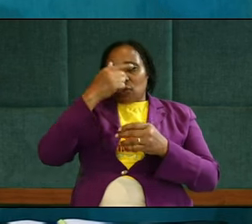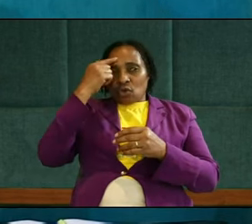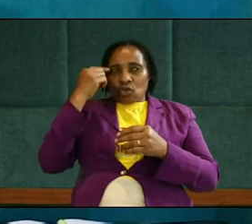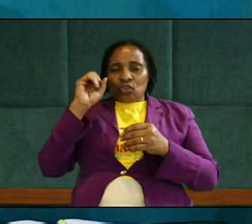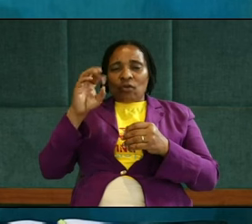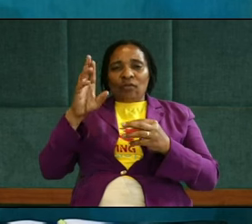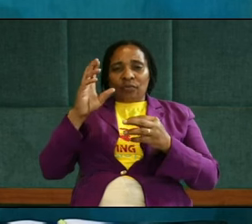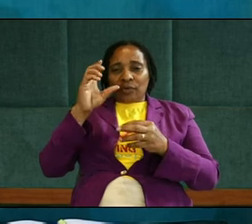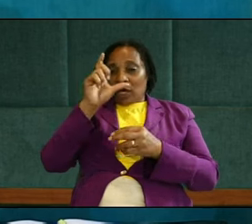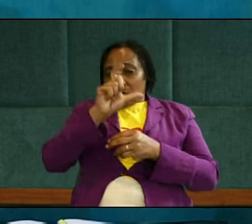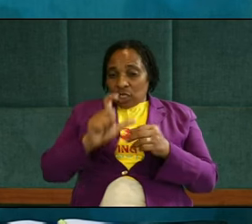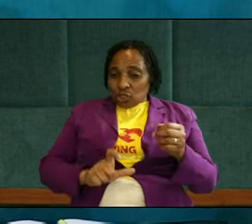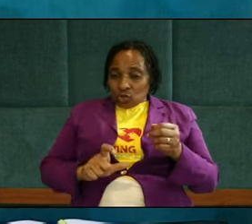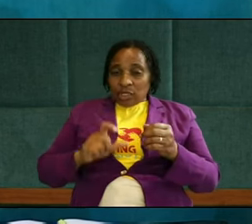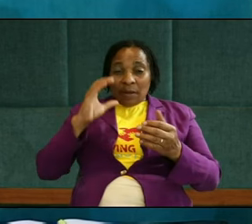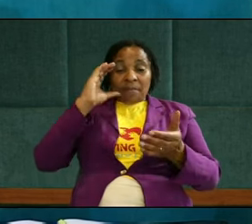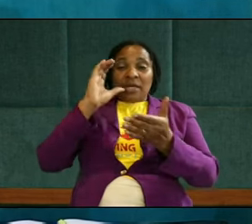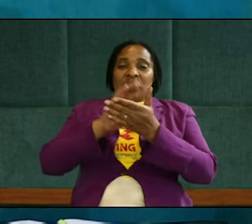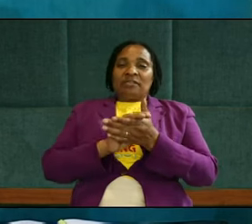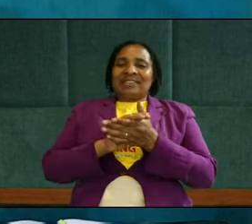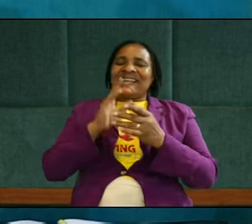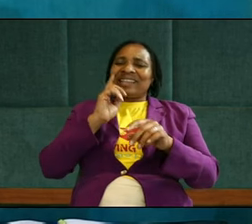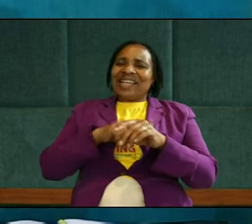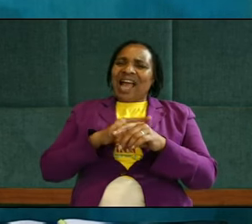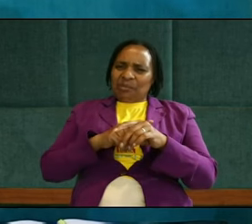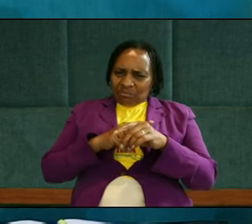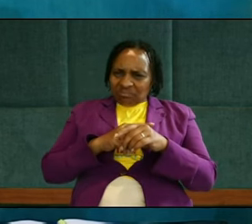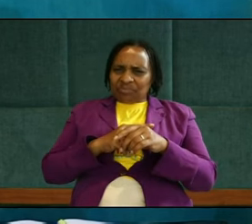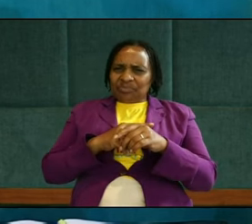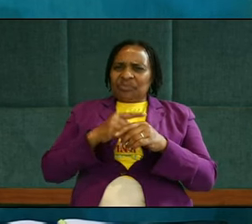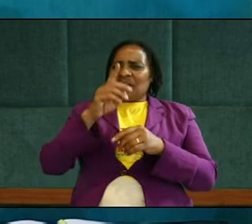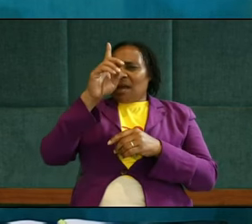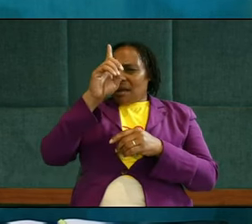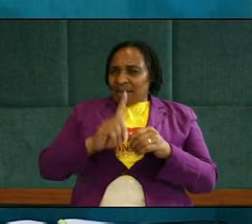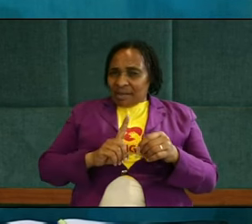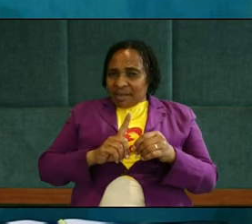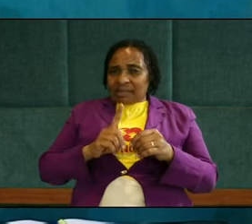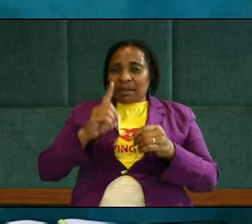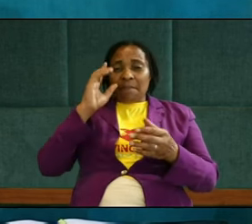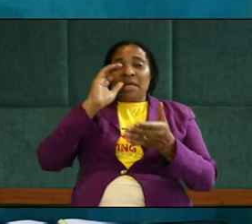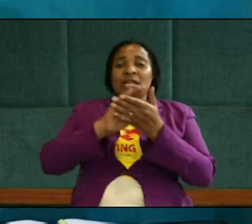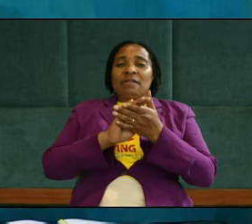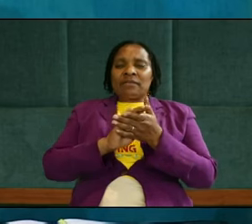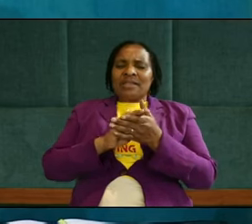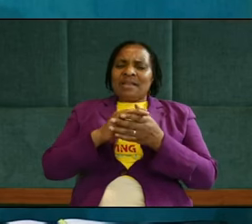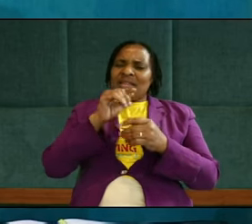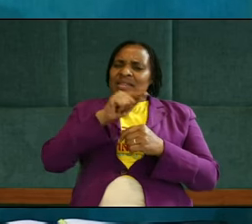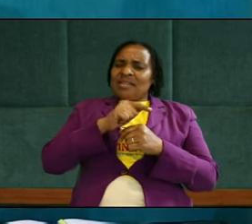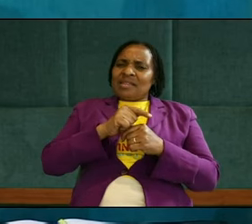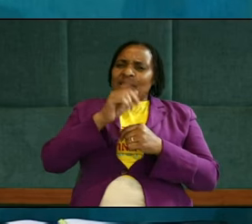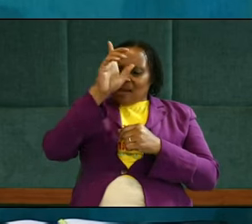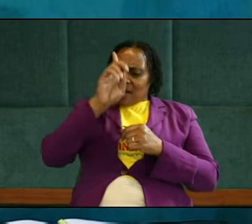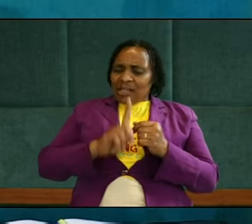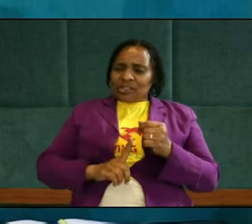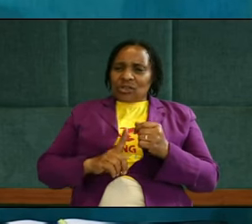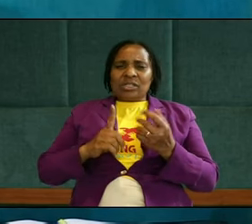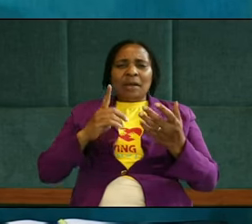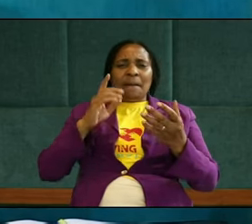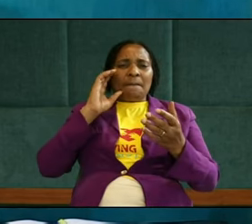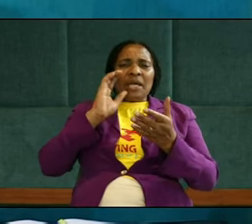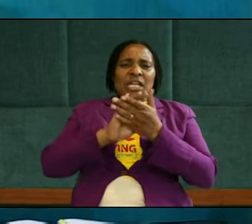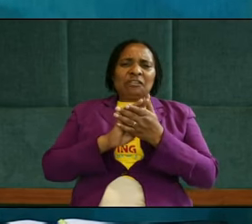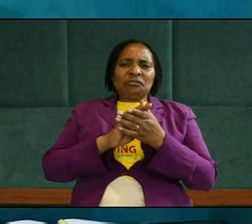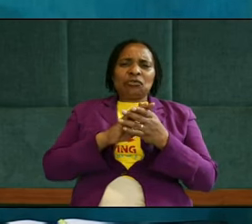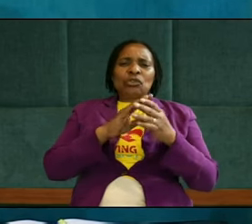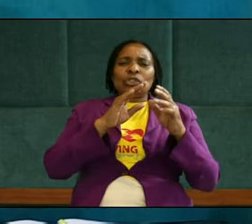beliefs. So when he was in prison, him being a pastor and a religious person, he stuck to his beliefs. He stuck to his